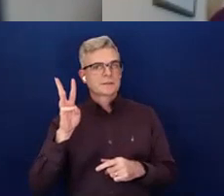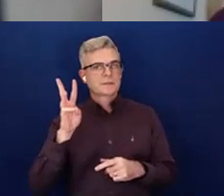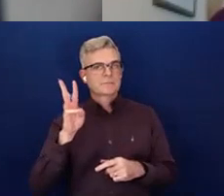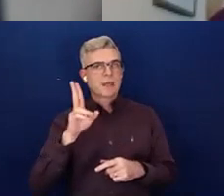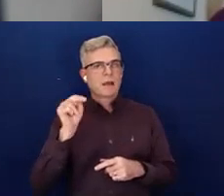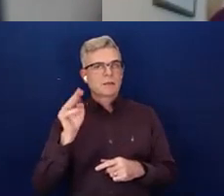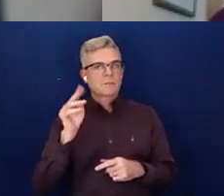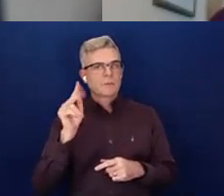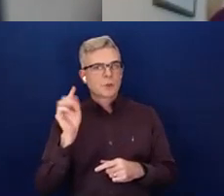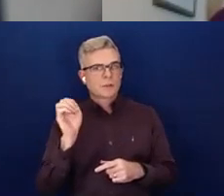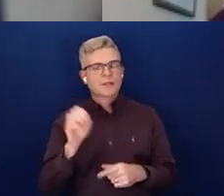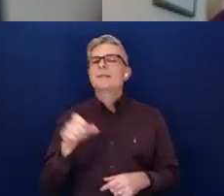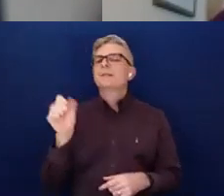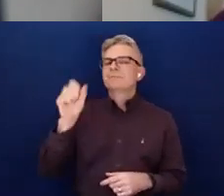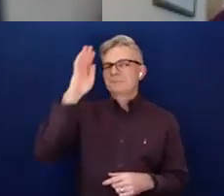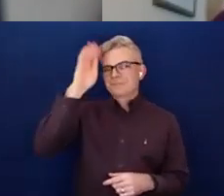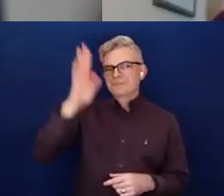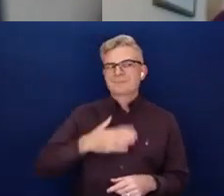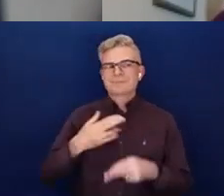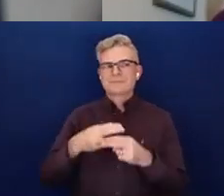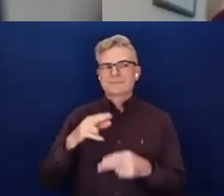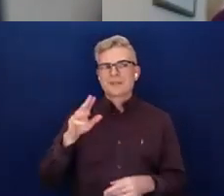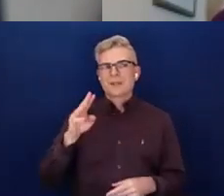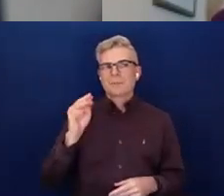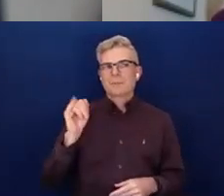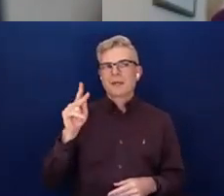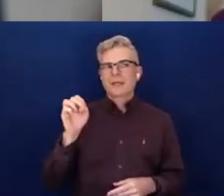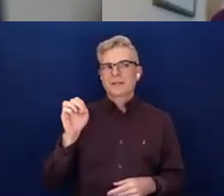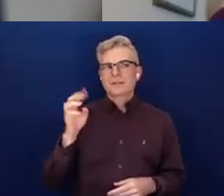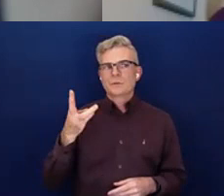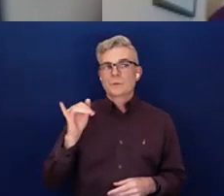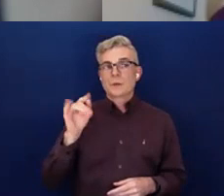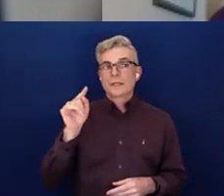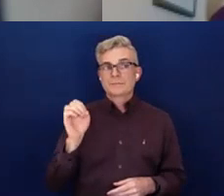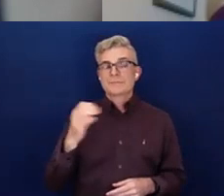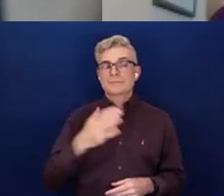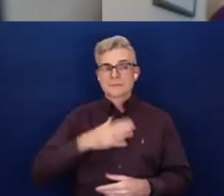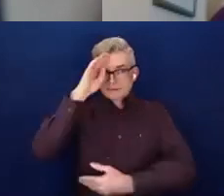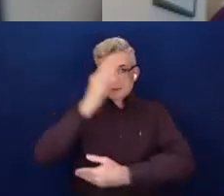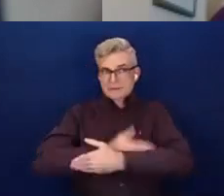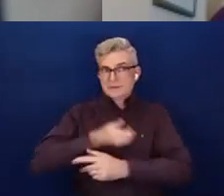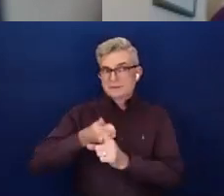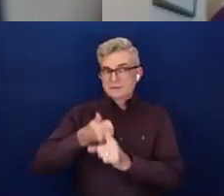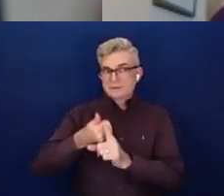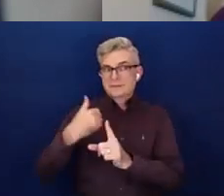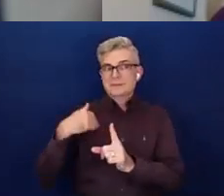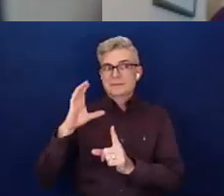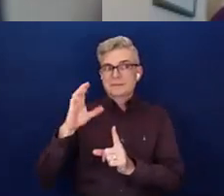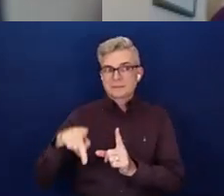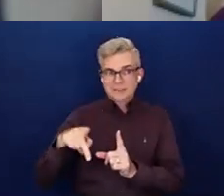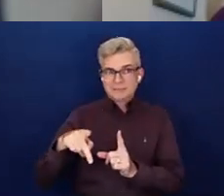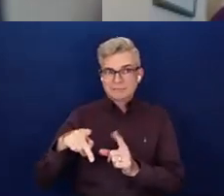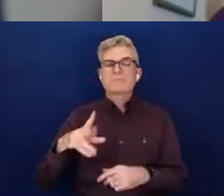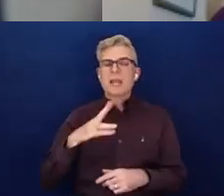Yes, my name is Mike White, and I have a son that has cerebral palsy and is a transplant